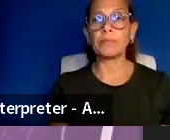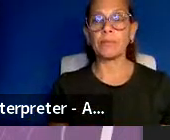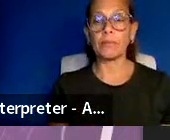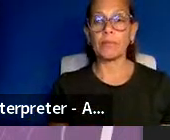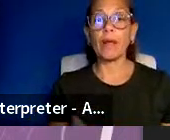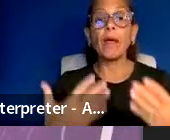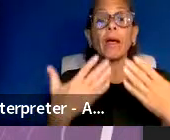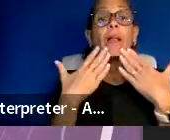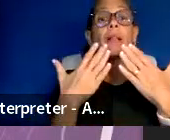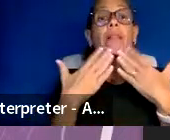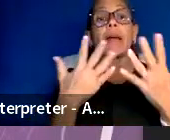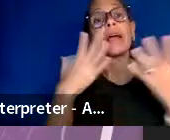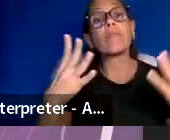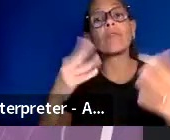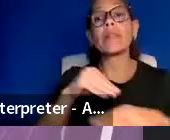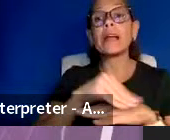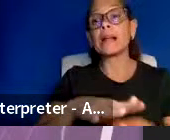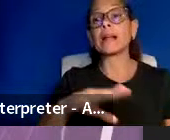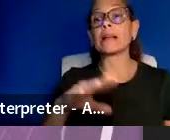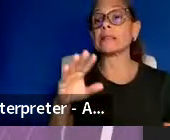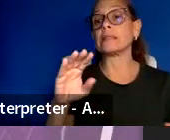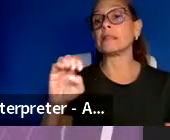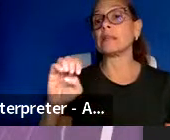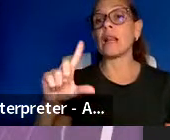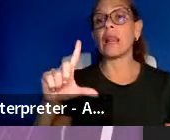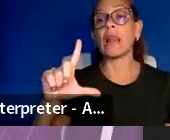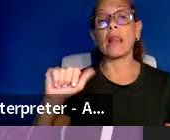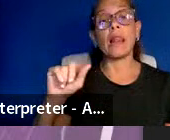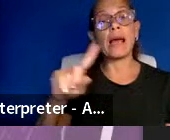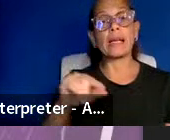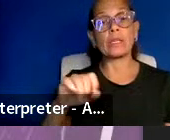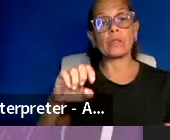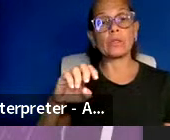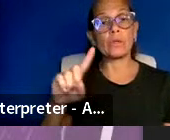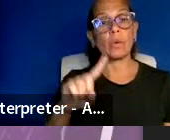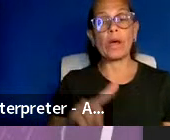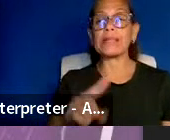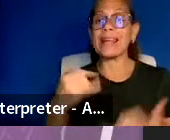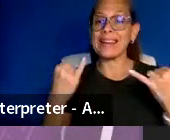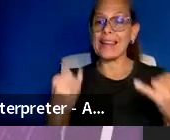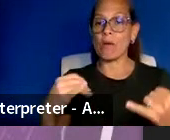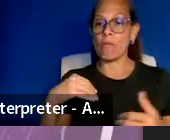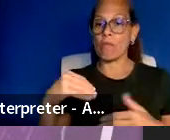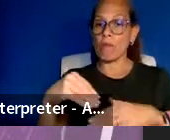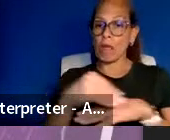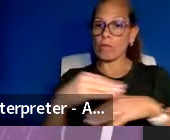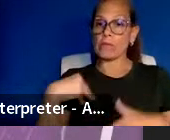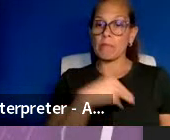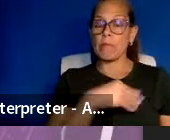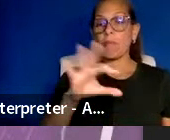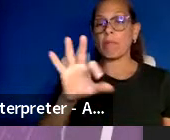Thank you so much for that, Councilmember Velasquez. We'll move on now to Councilmember Frias.